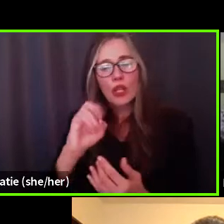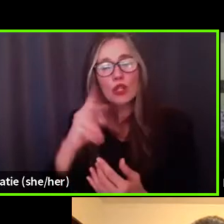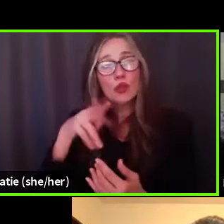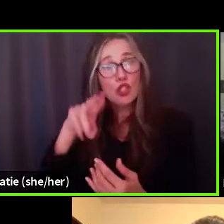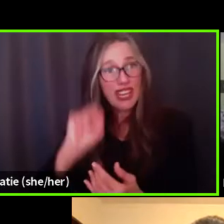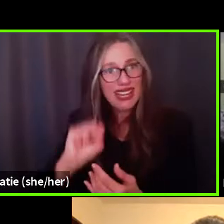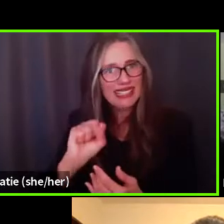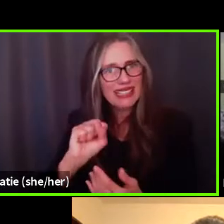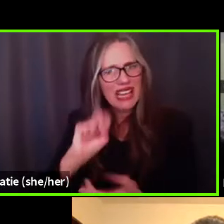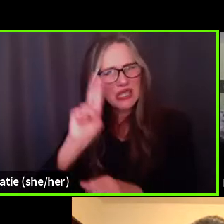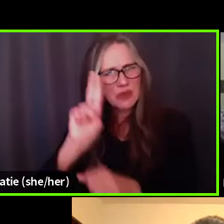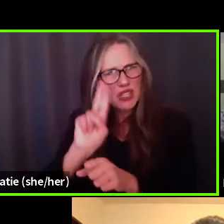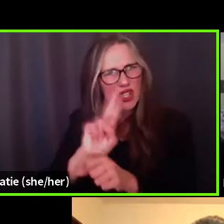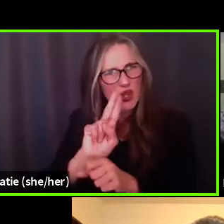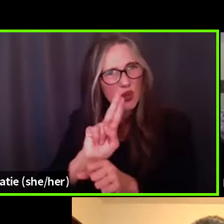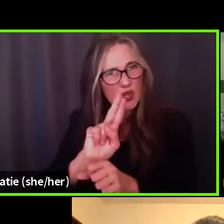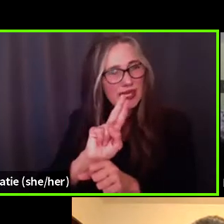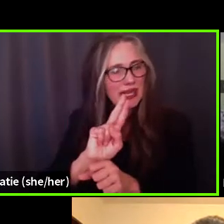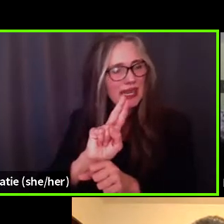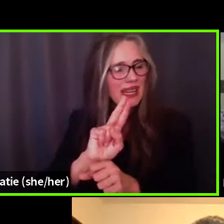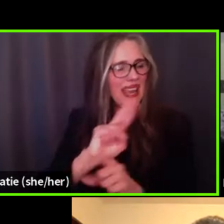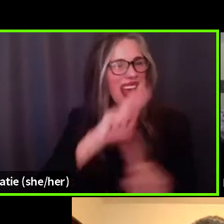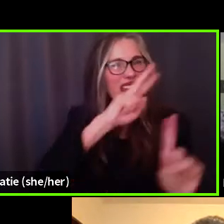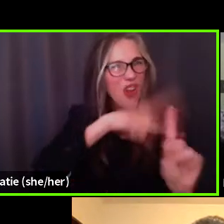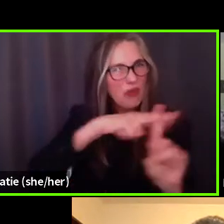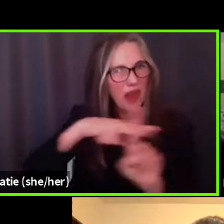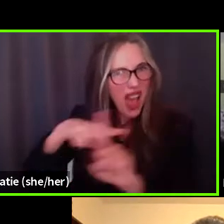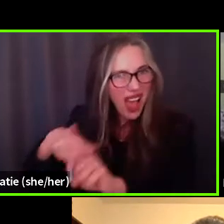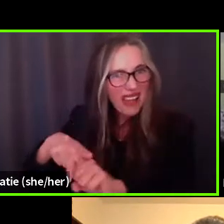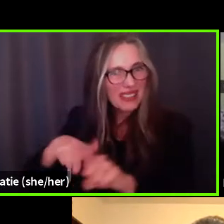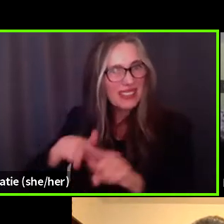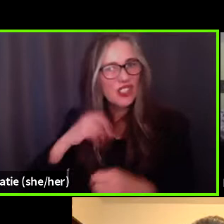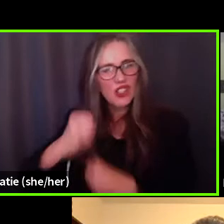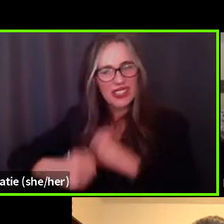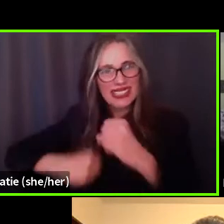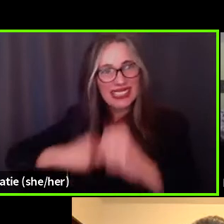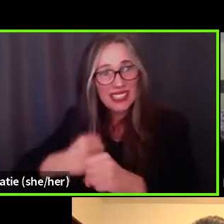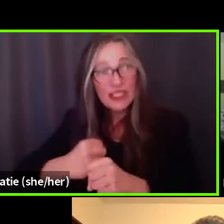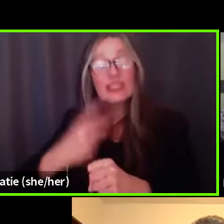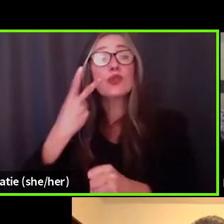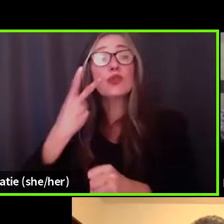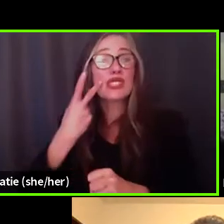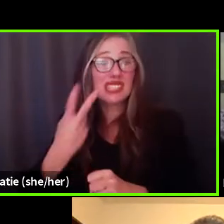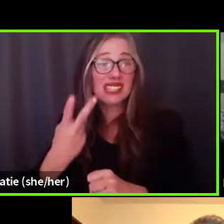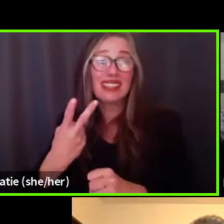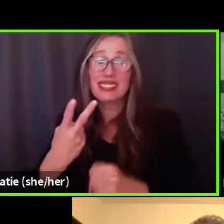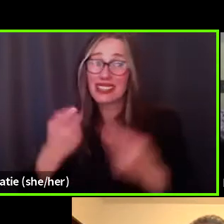the years while also being attentive to how it's playing out in other parts of the world